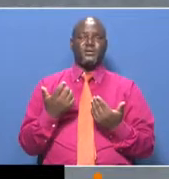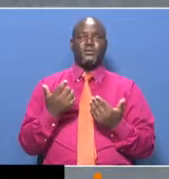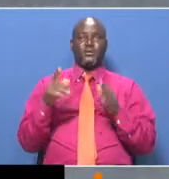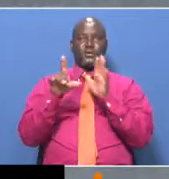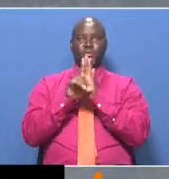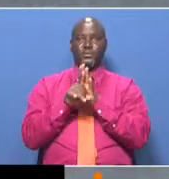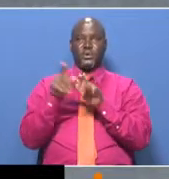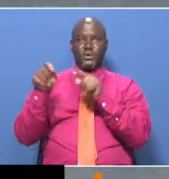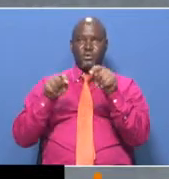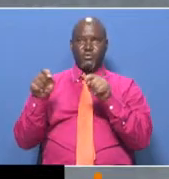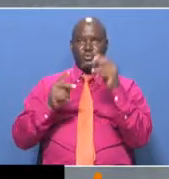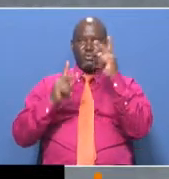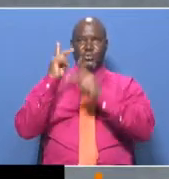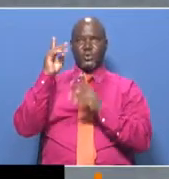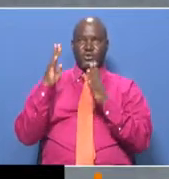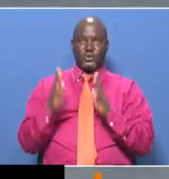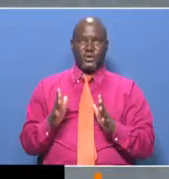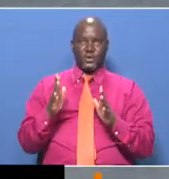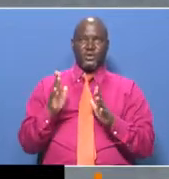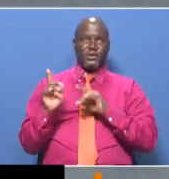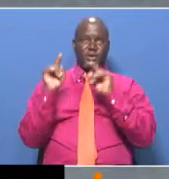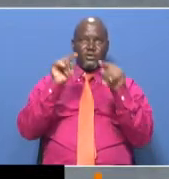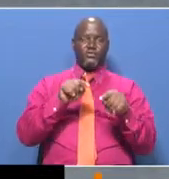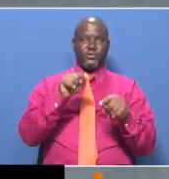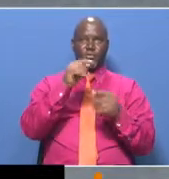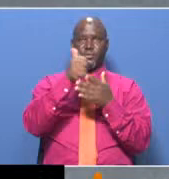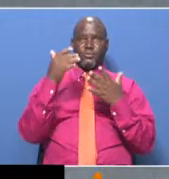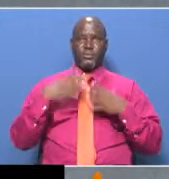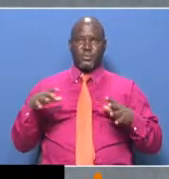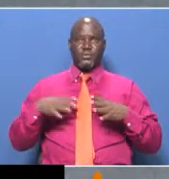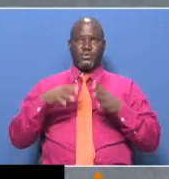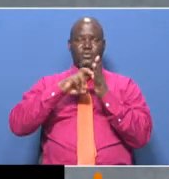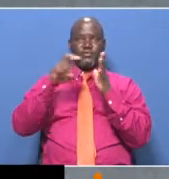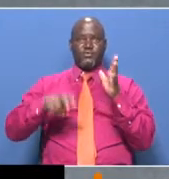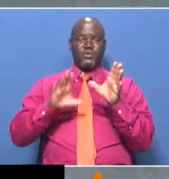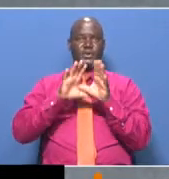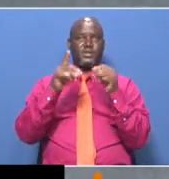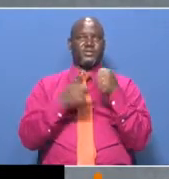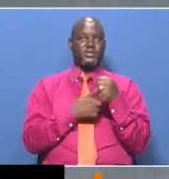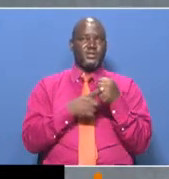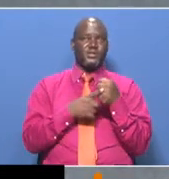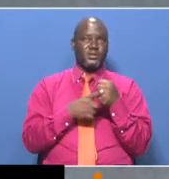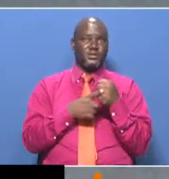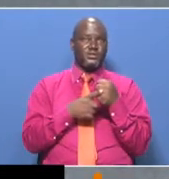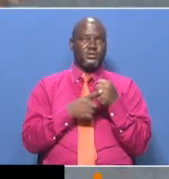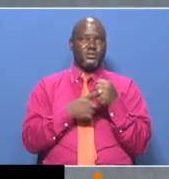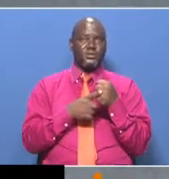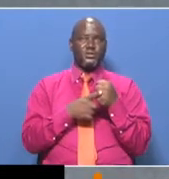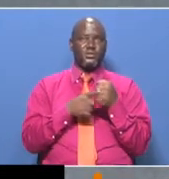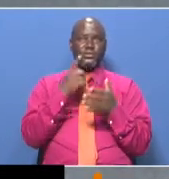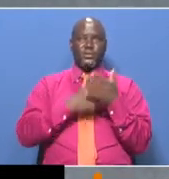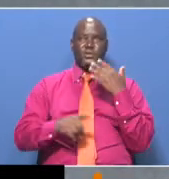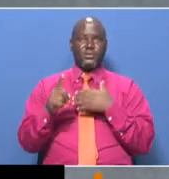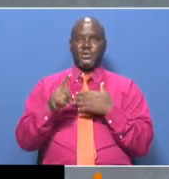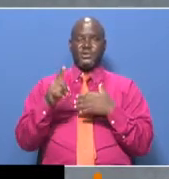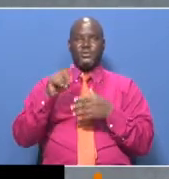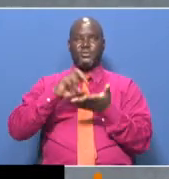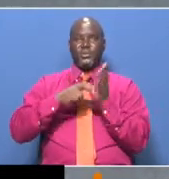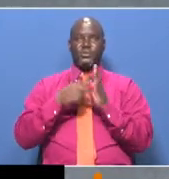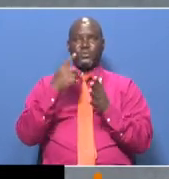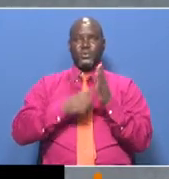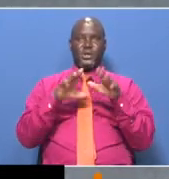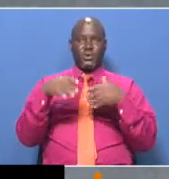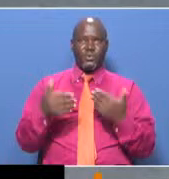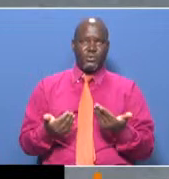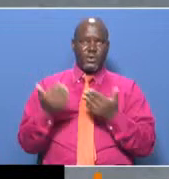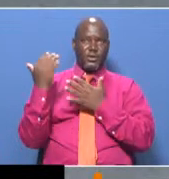are supposed to govern that professor are coming from someone who dropped out in class 6. What sense does that make? How do